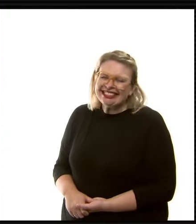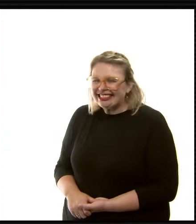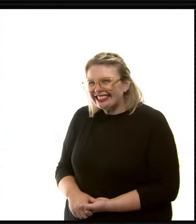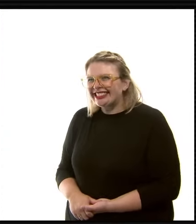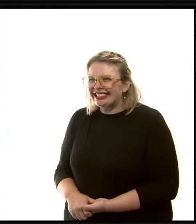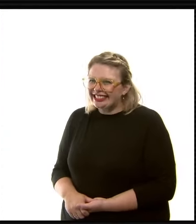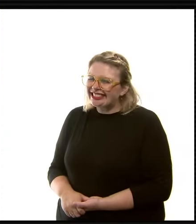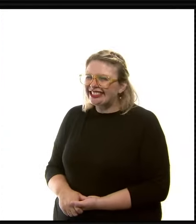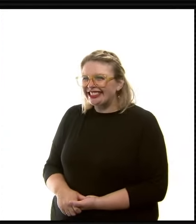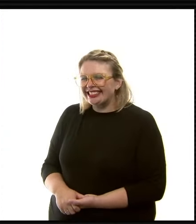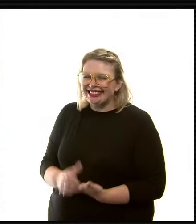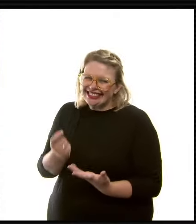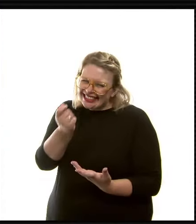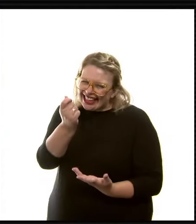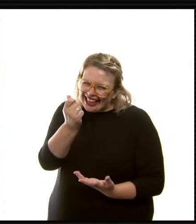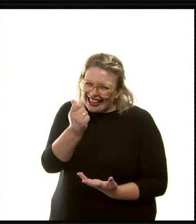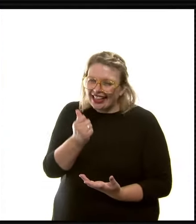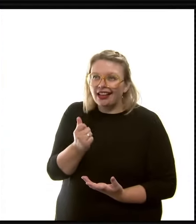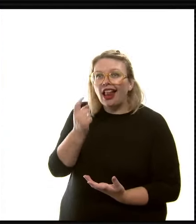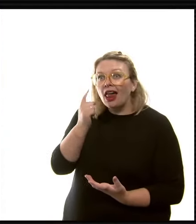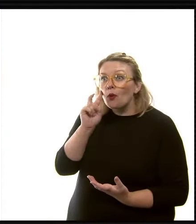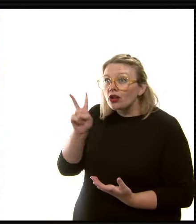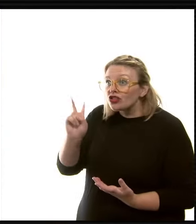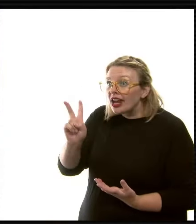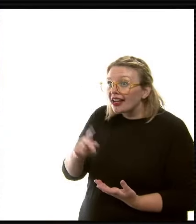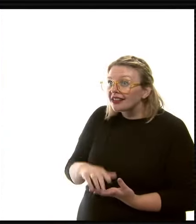Oh, so close. Should we see a replay of that?